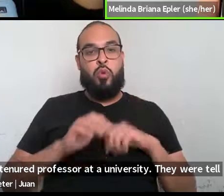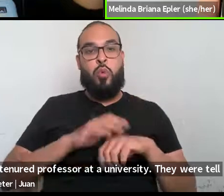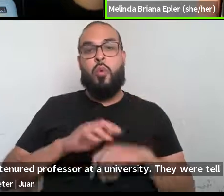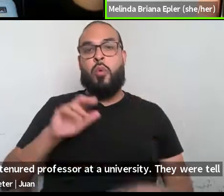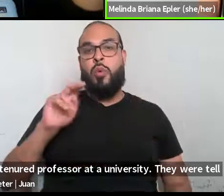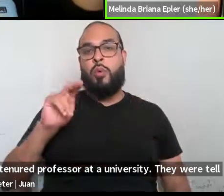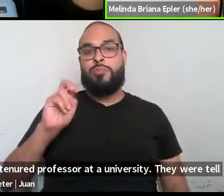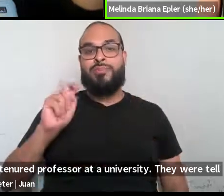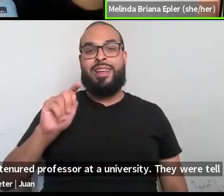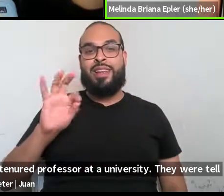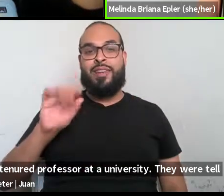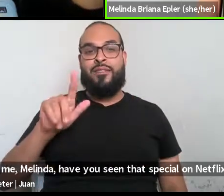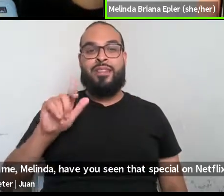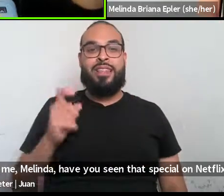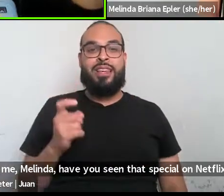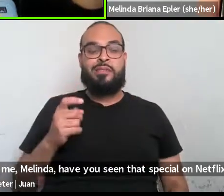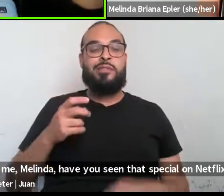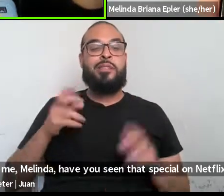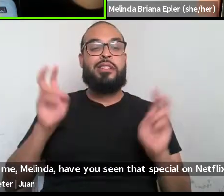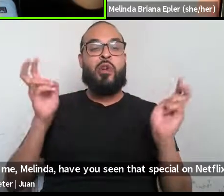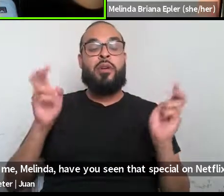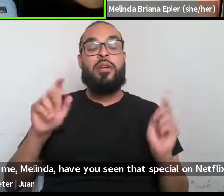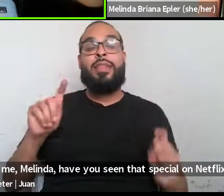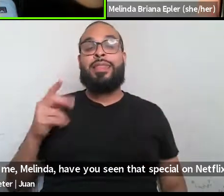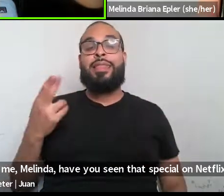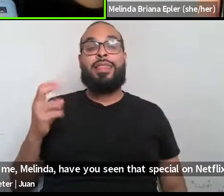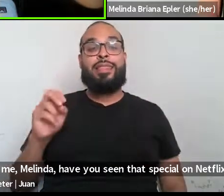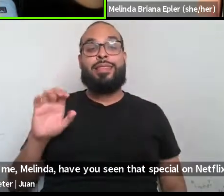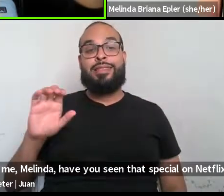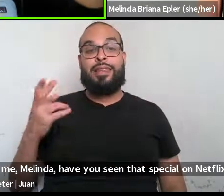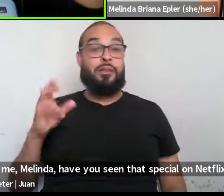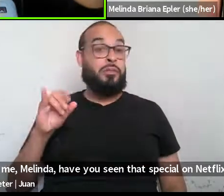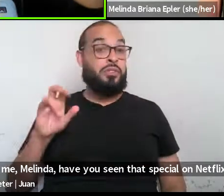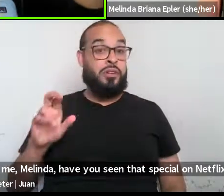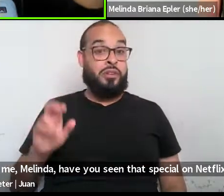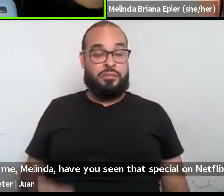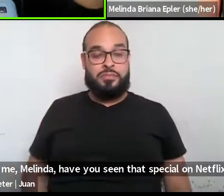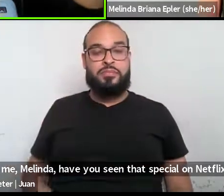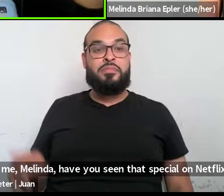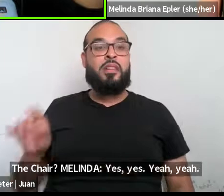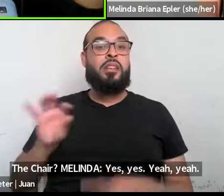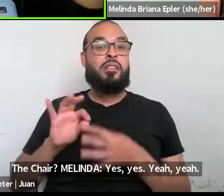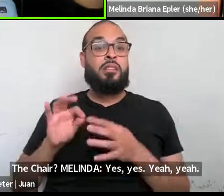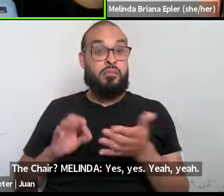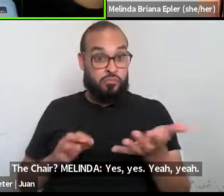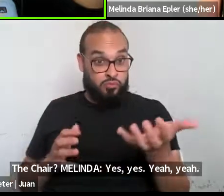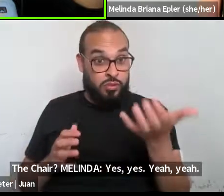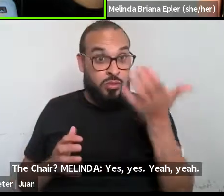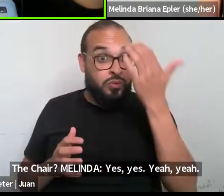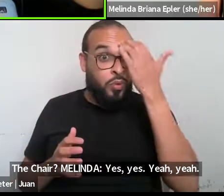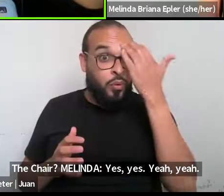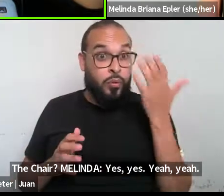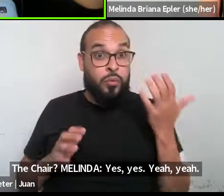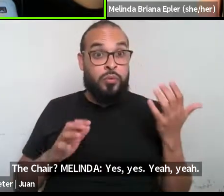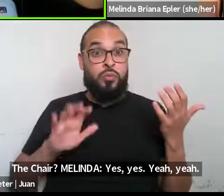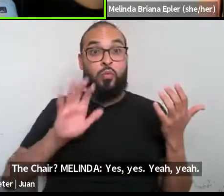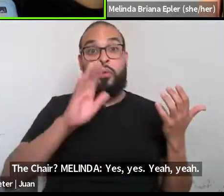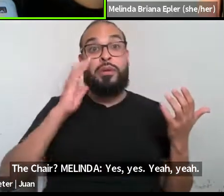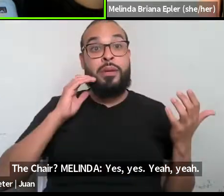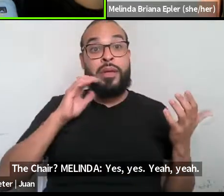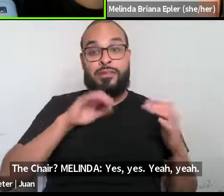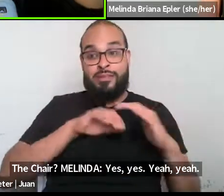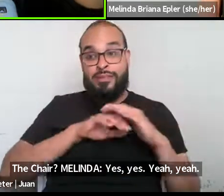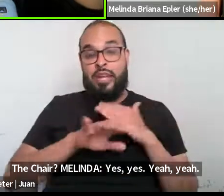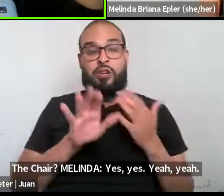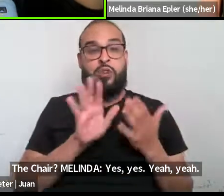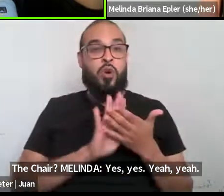Okay, yes, I have. yeah. Yeah, yeah, And they were saying, if you want to know what it would have been like for you to go into the yeah. academy, Mm.